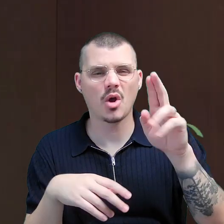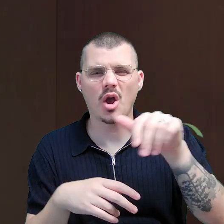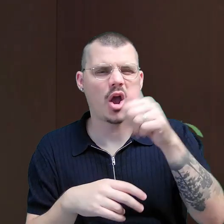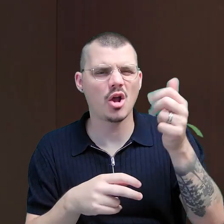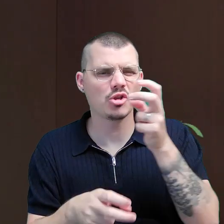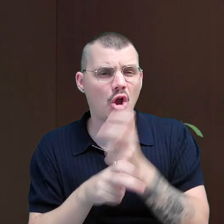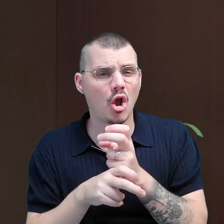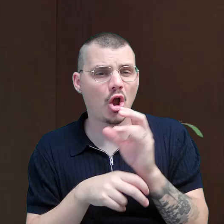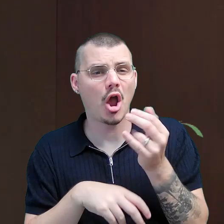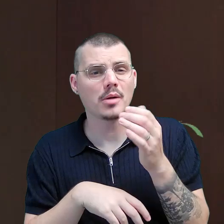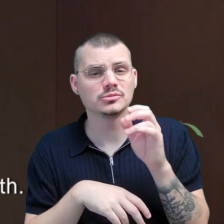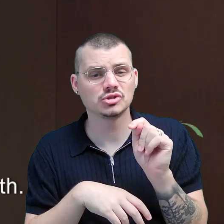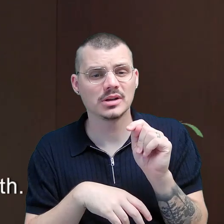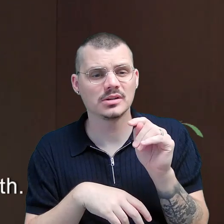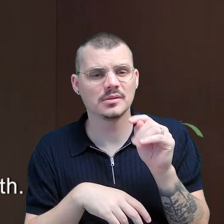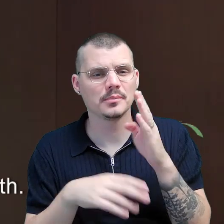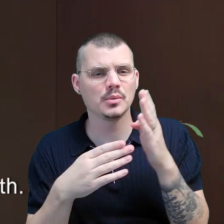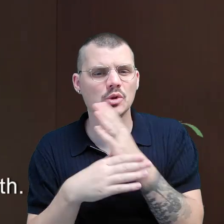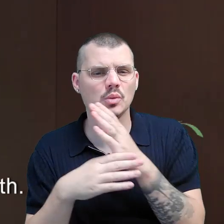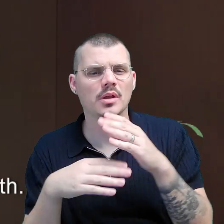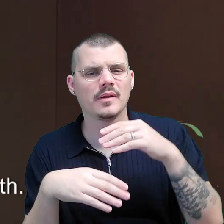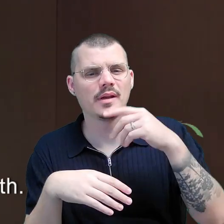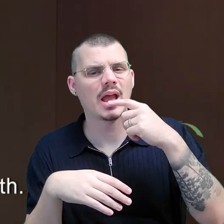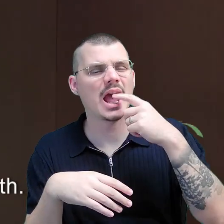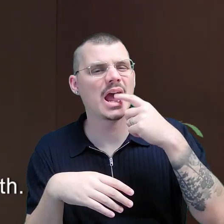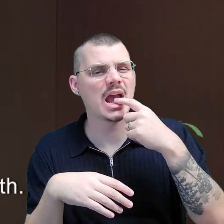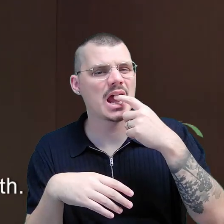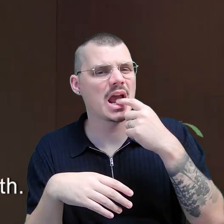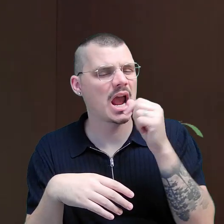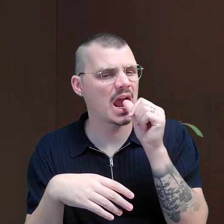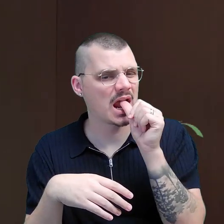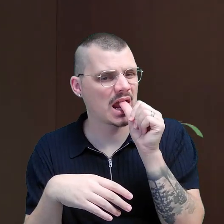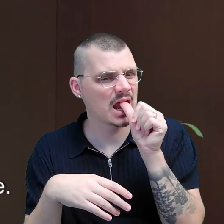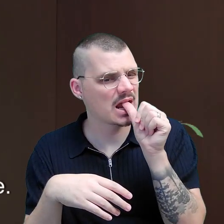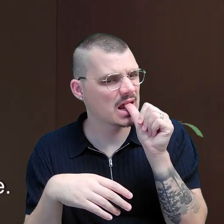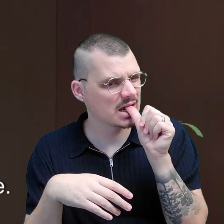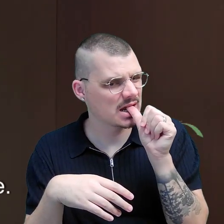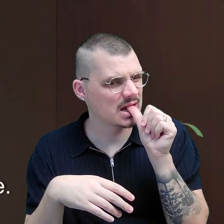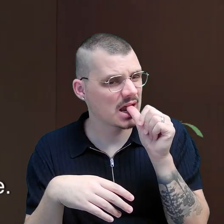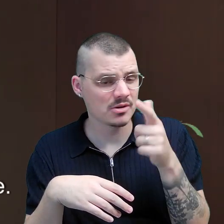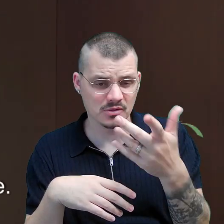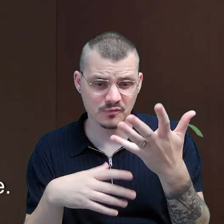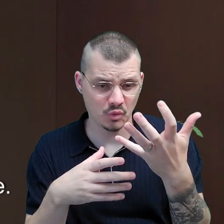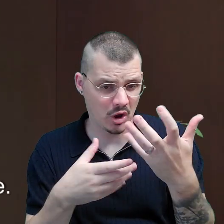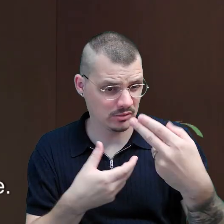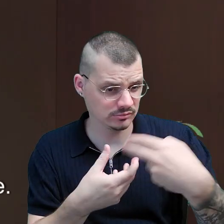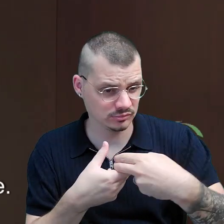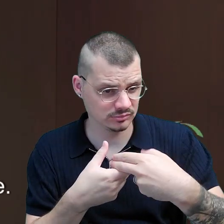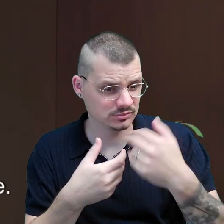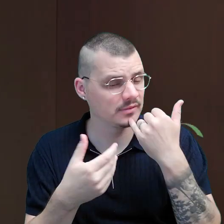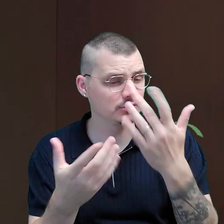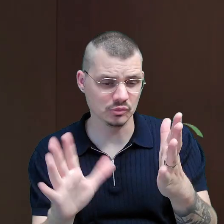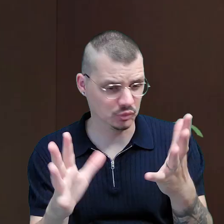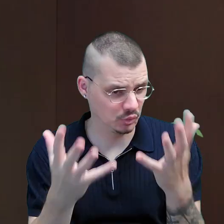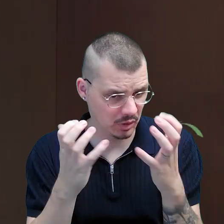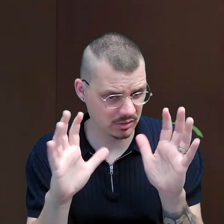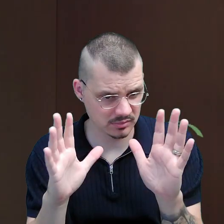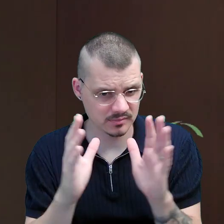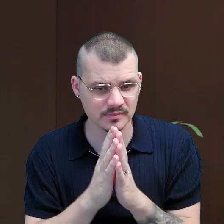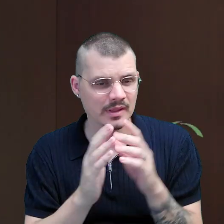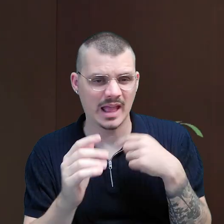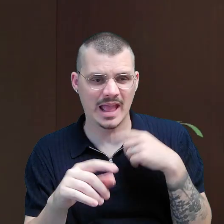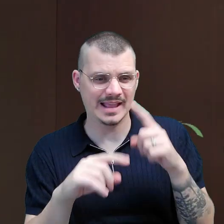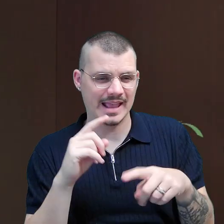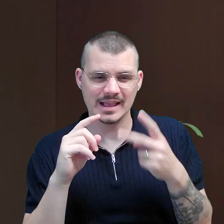hard object between their upper and lower front teeth. Now, we can do this together if you like, even